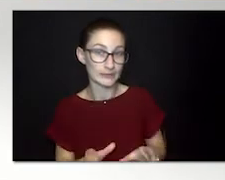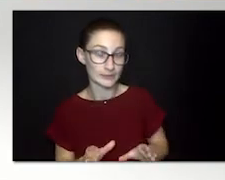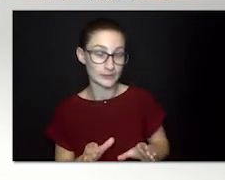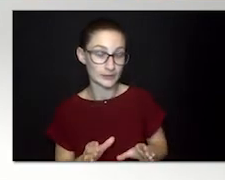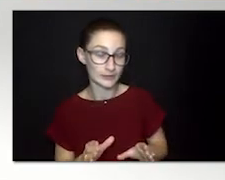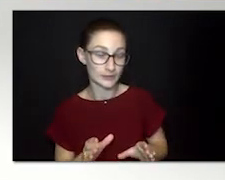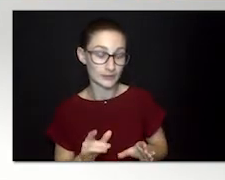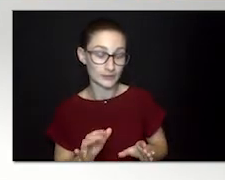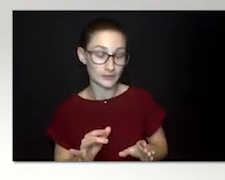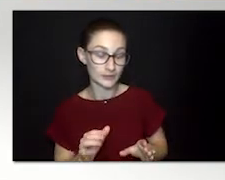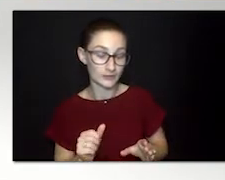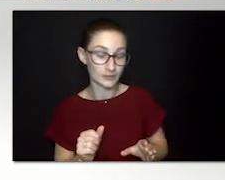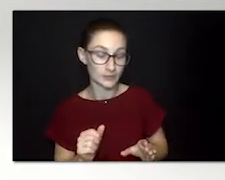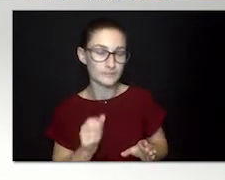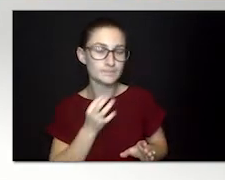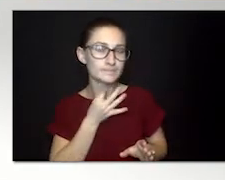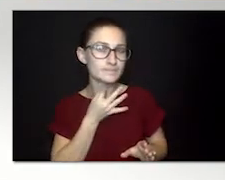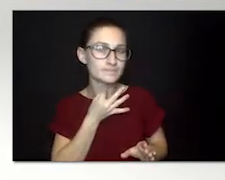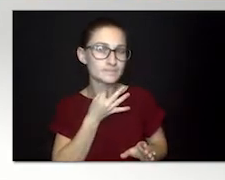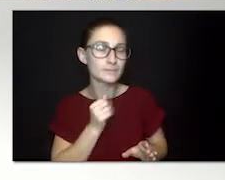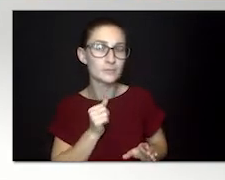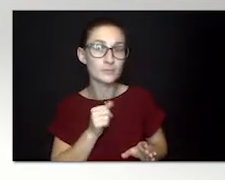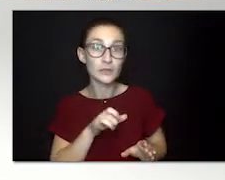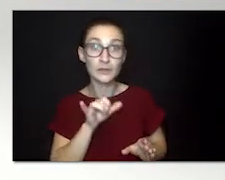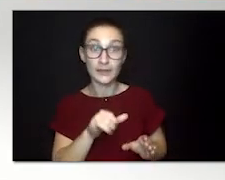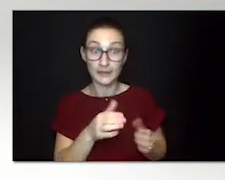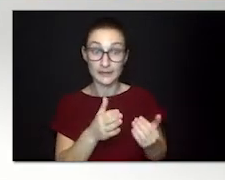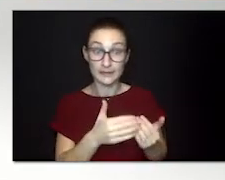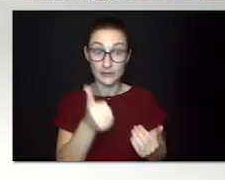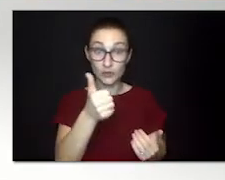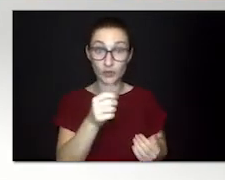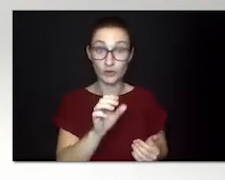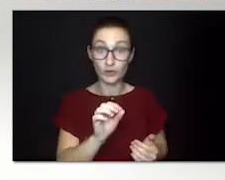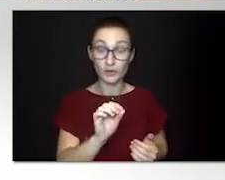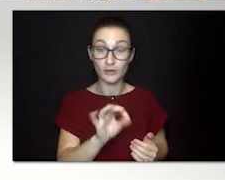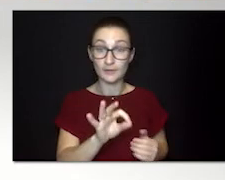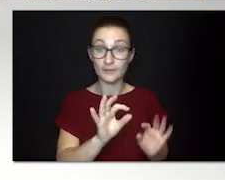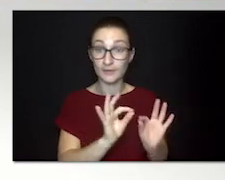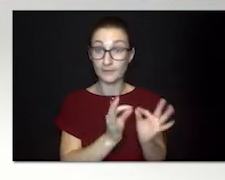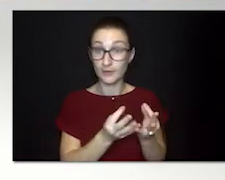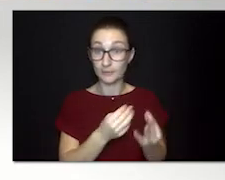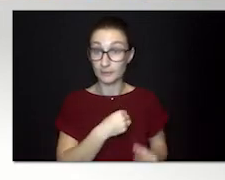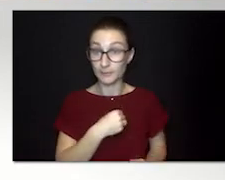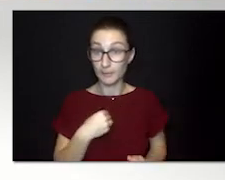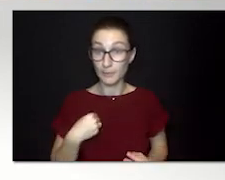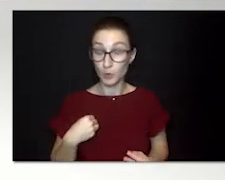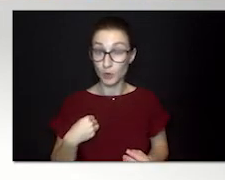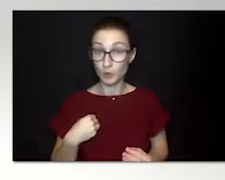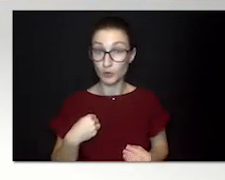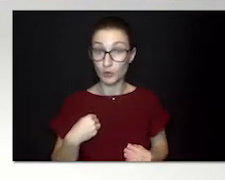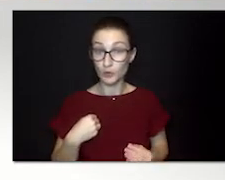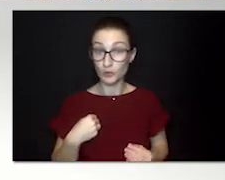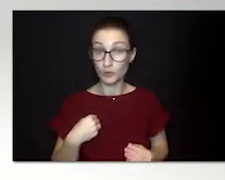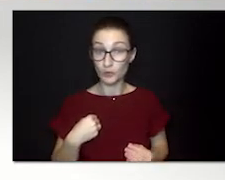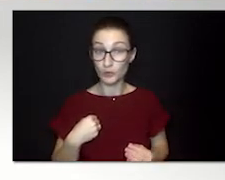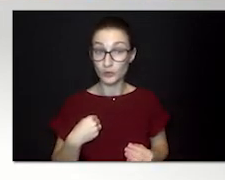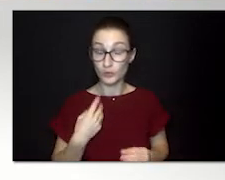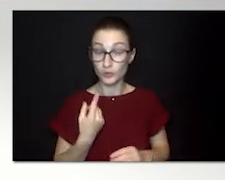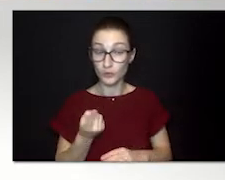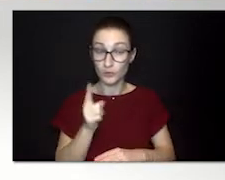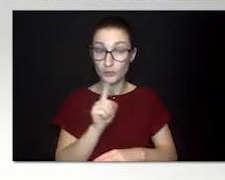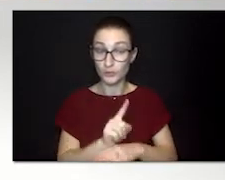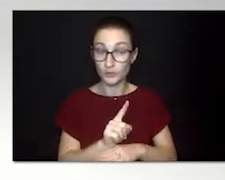would it be easier if a family member came forward to be able to take over the guardian, or would